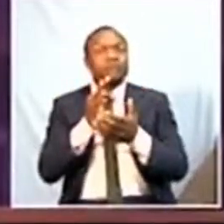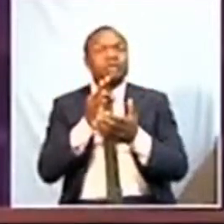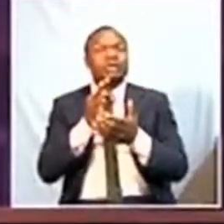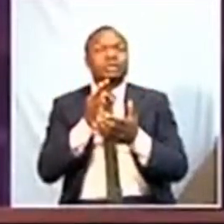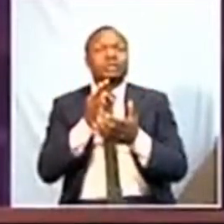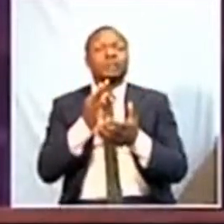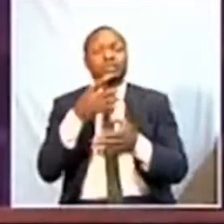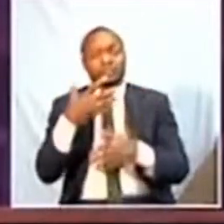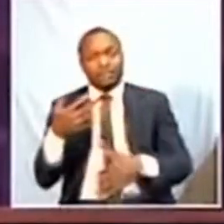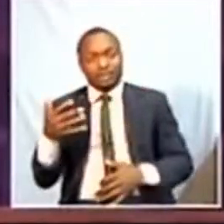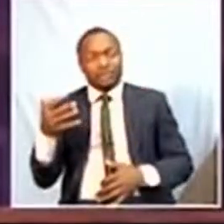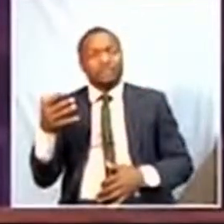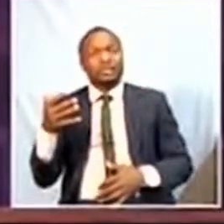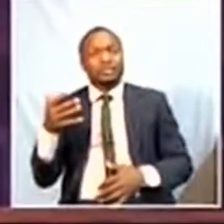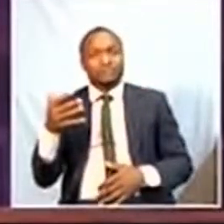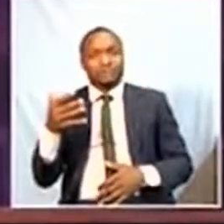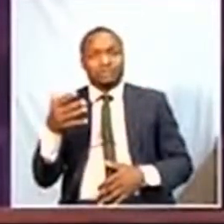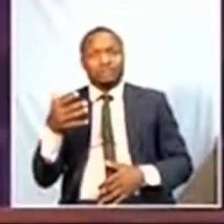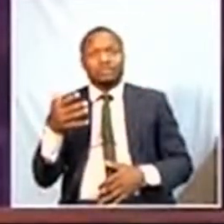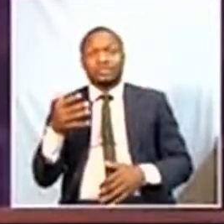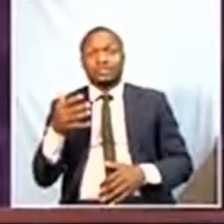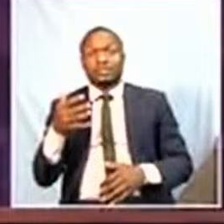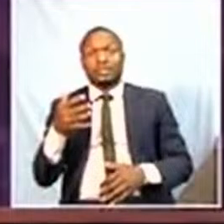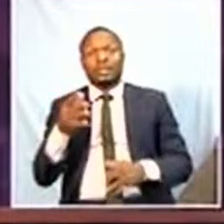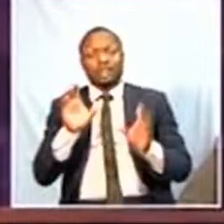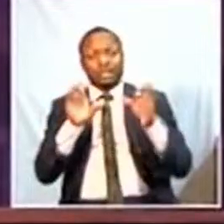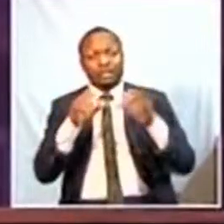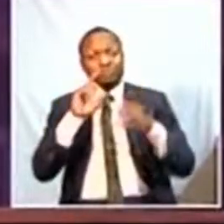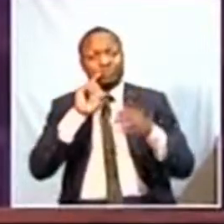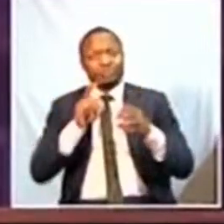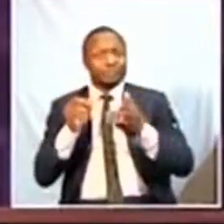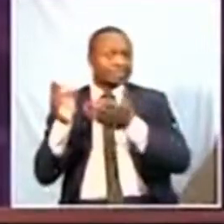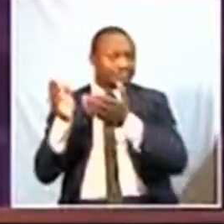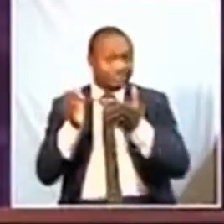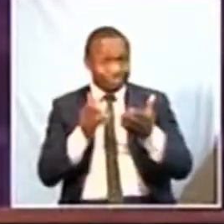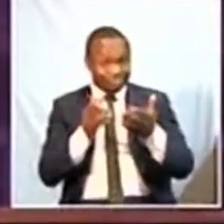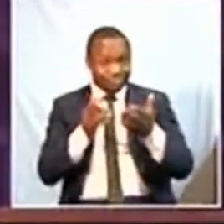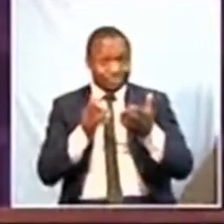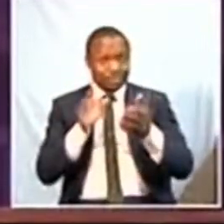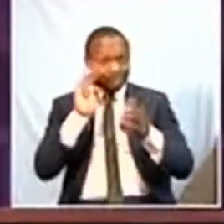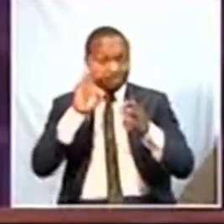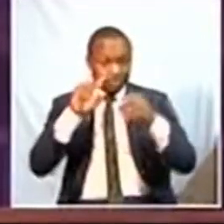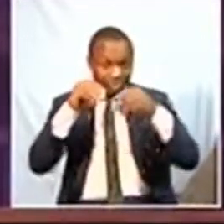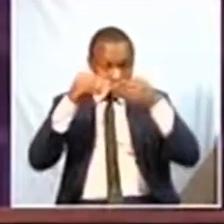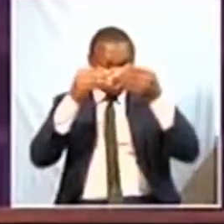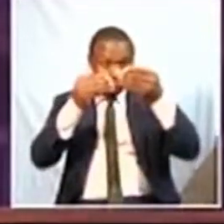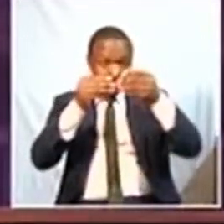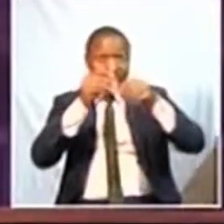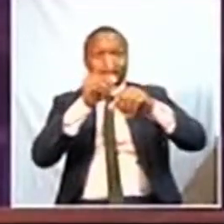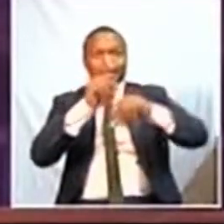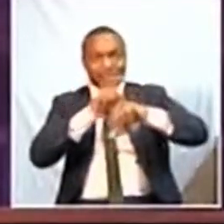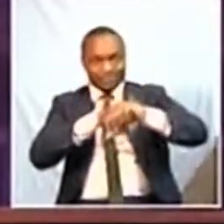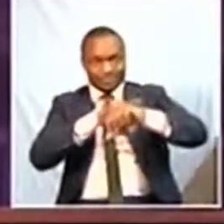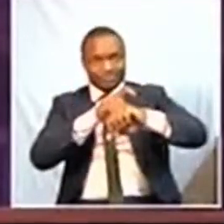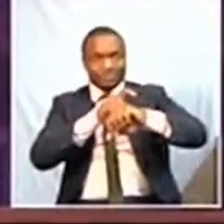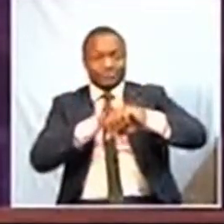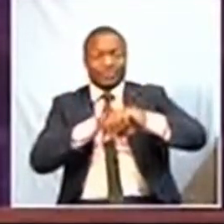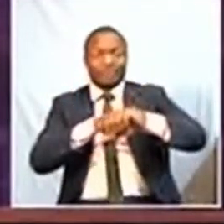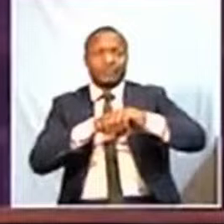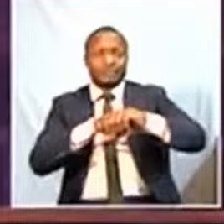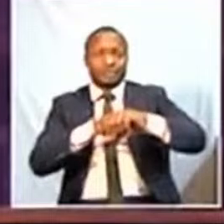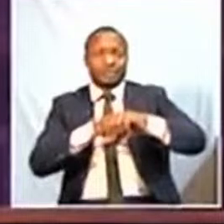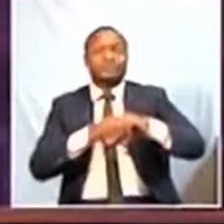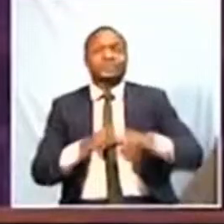that the Council will be required to bring with them, as they will be guided on a day to make a reappearance. And still to make a